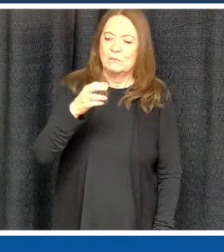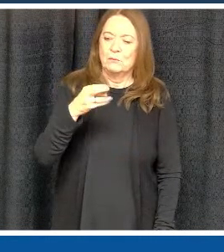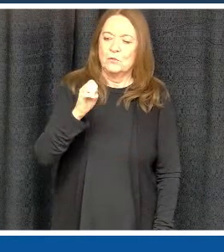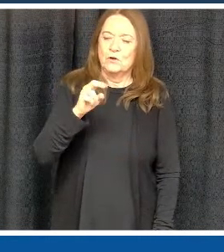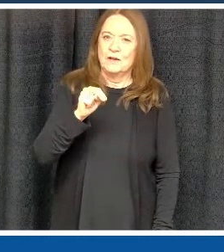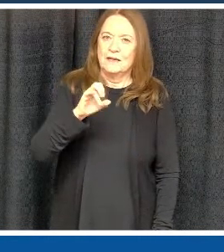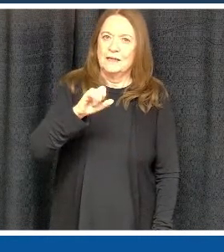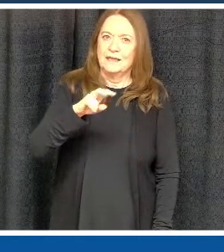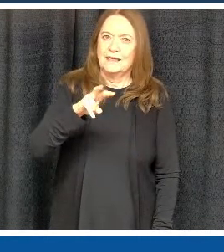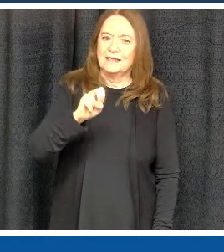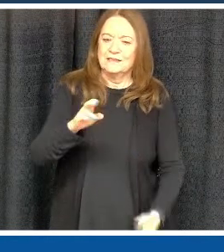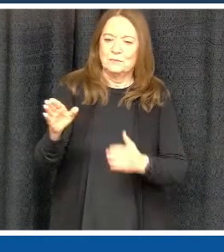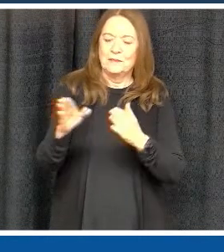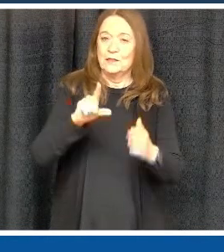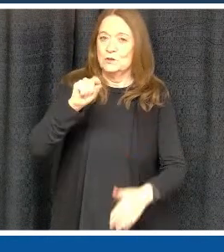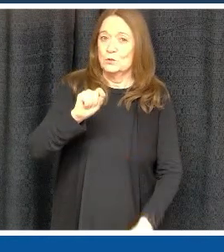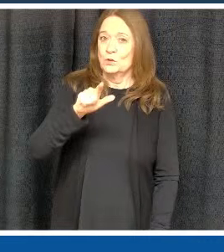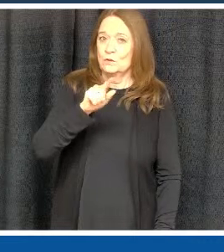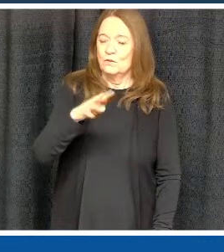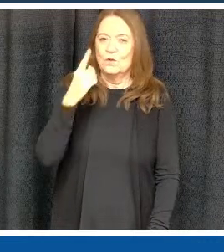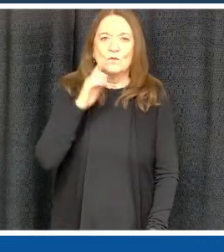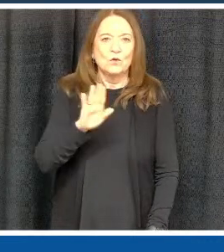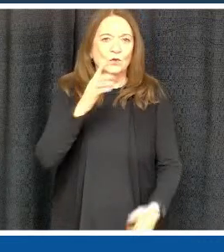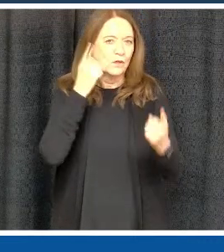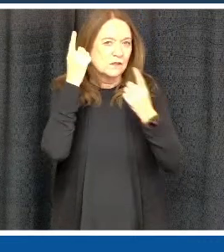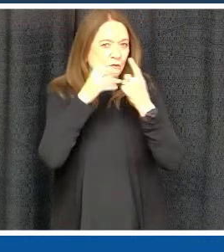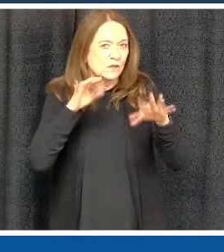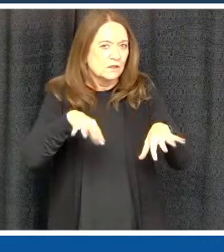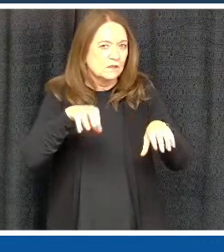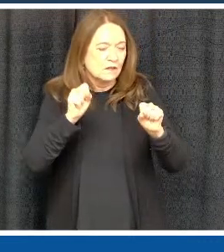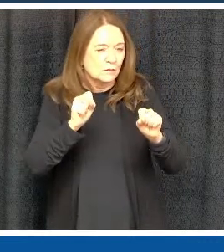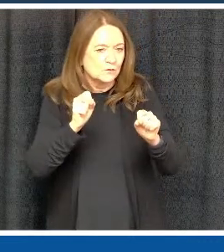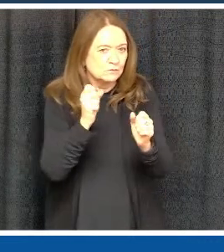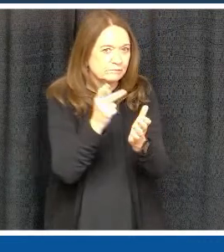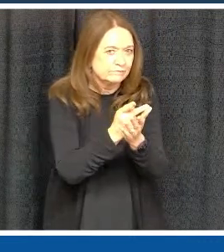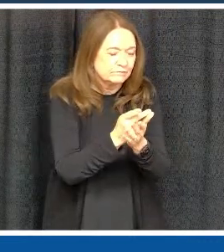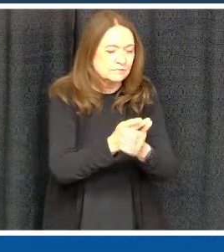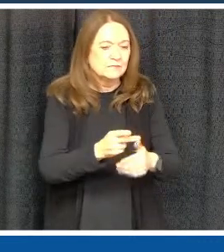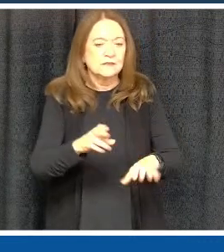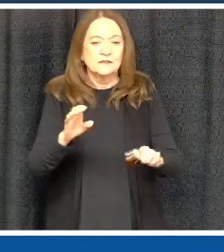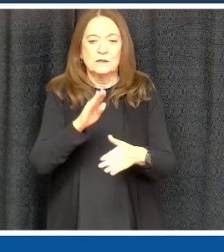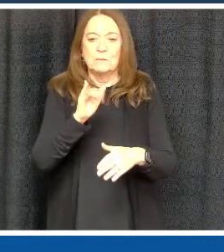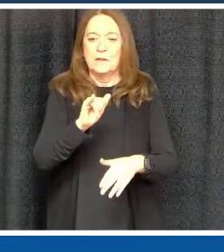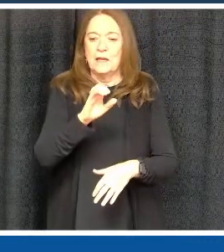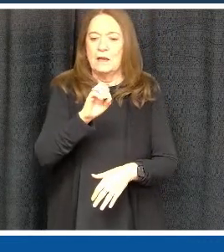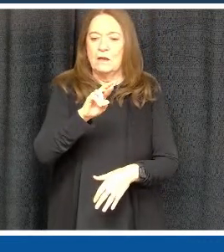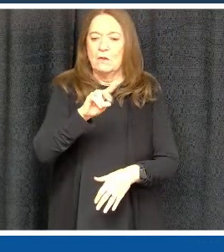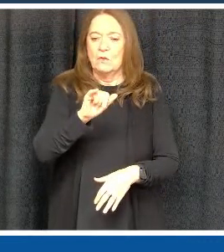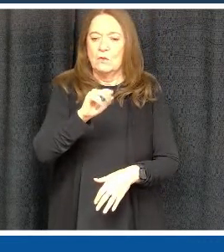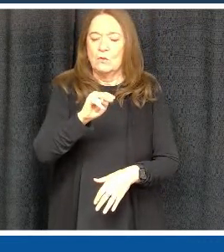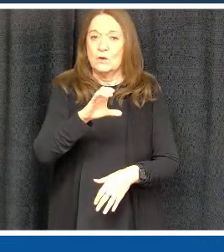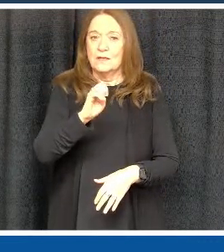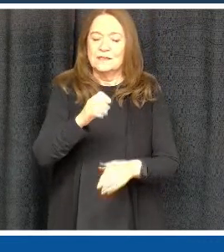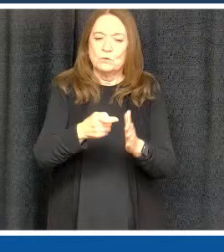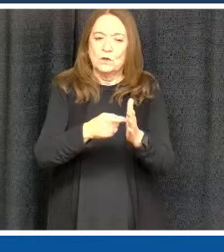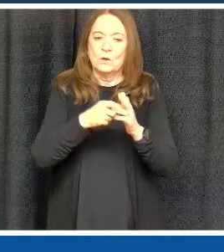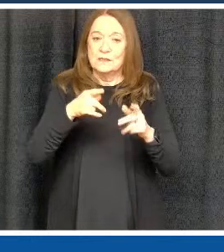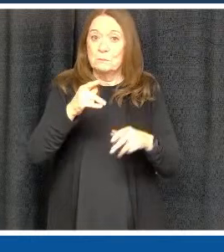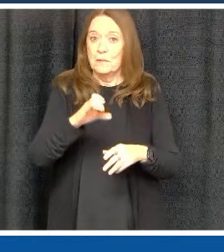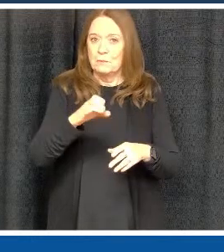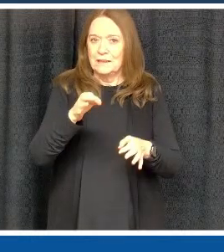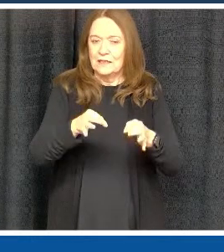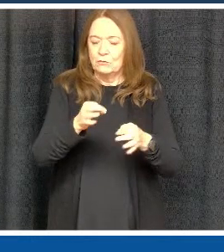consideration and adoption. The mechanics of this, it just needs to be done via ordinance, and it does require a public hearing next